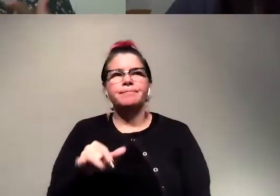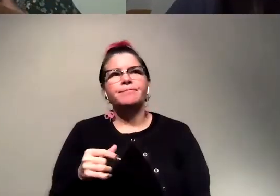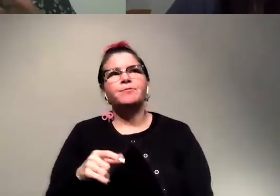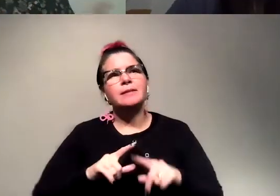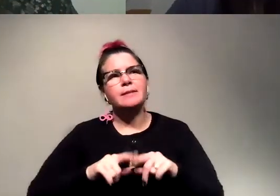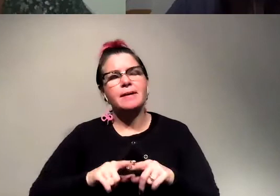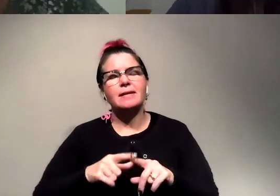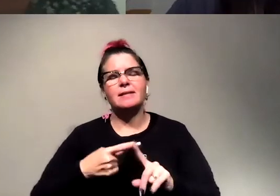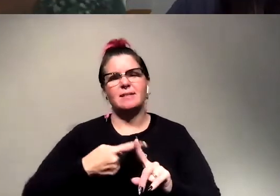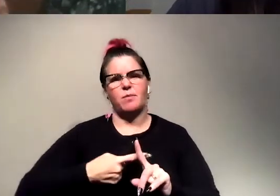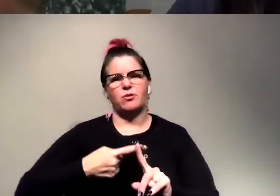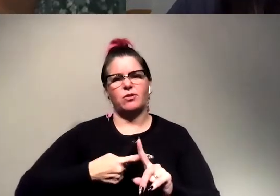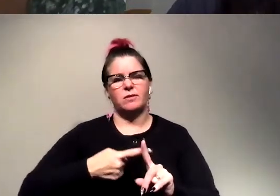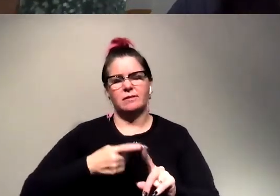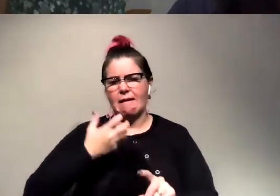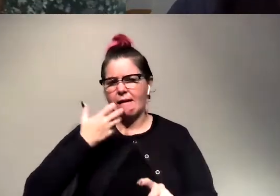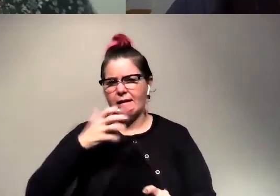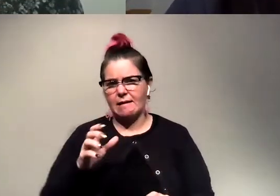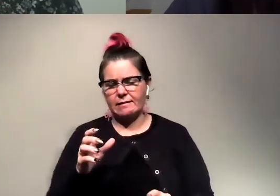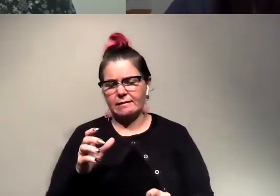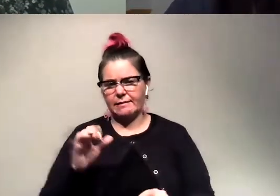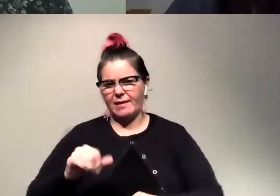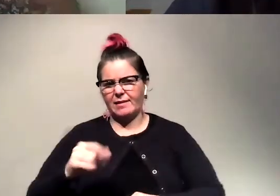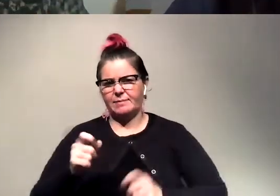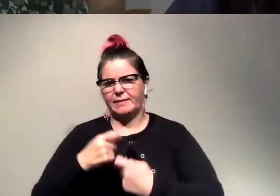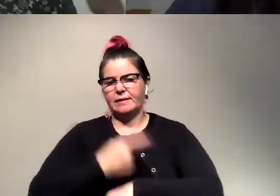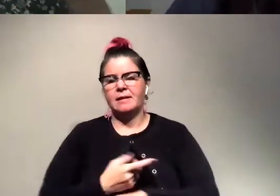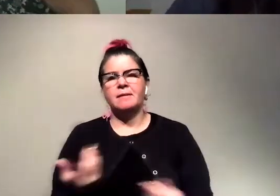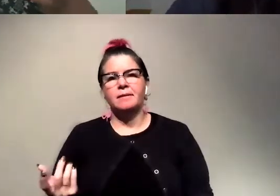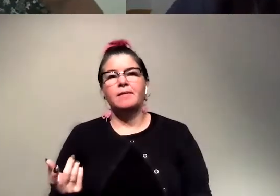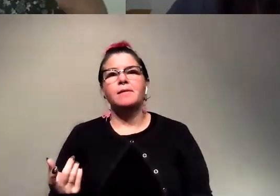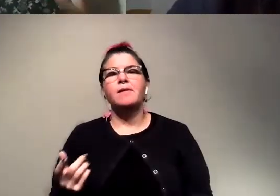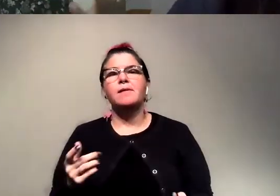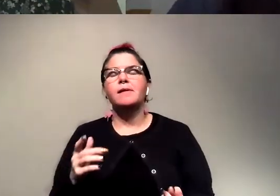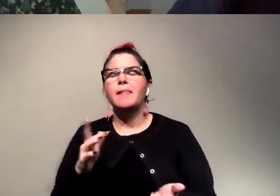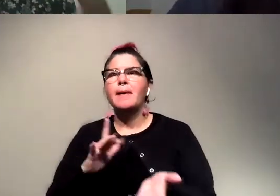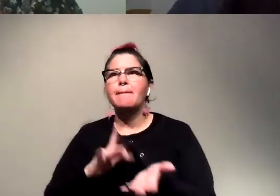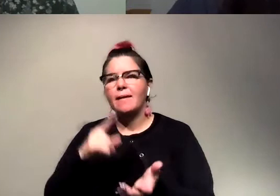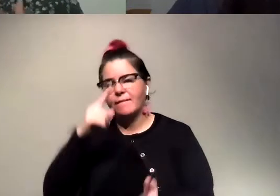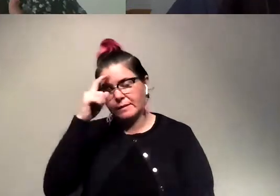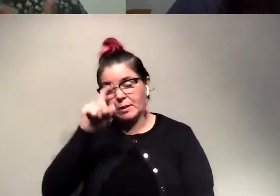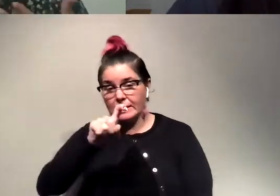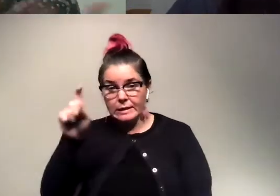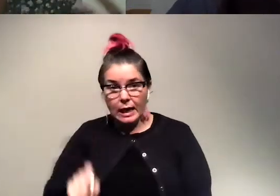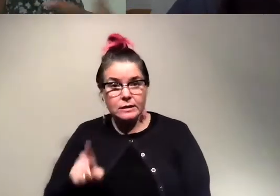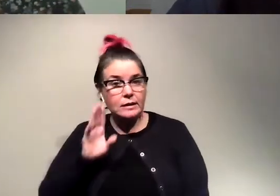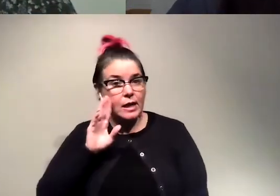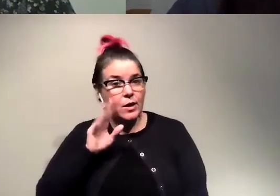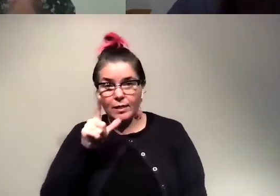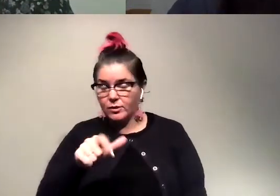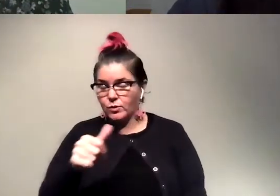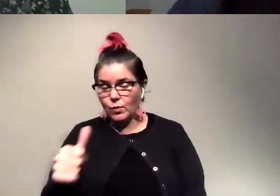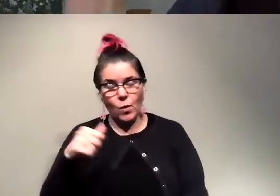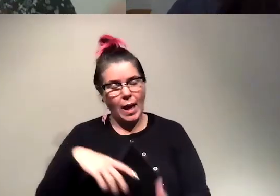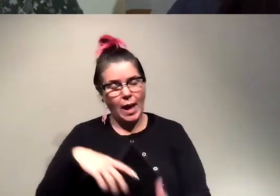hot it gets that day, like in the middle of summer in Texas, I know that the lizards are not going to be out at noon because